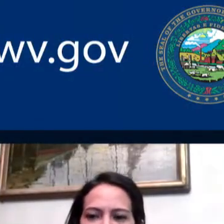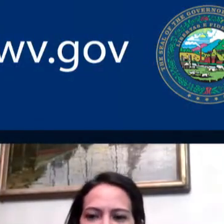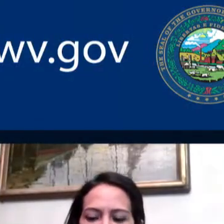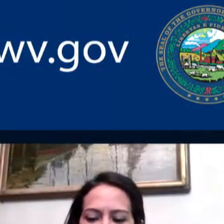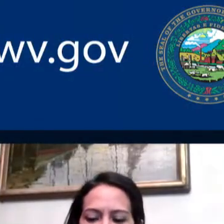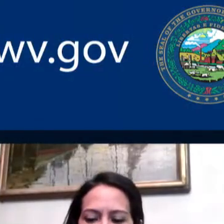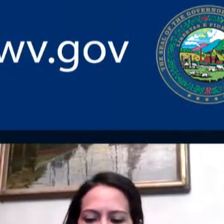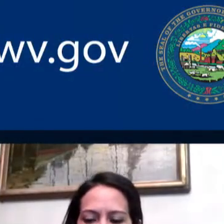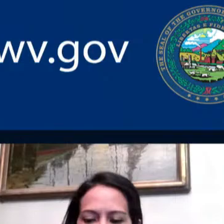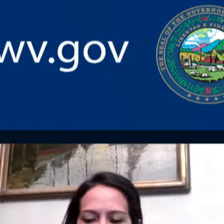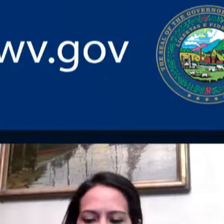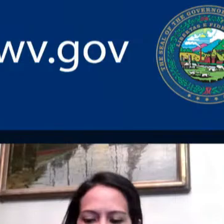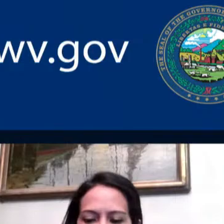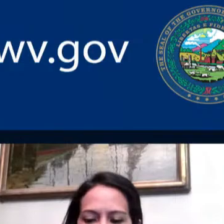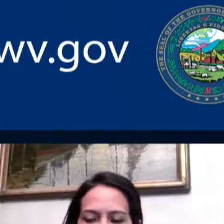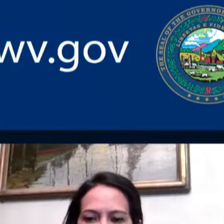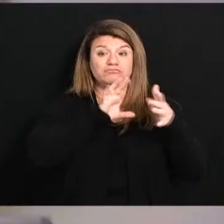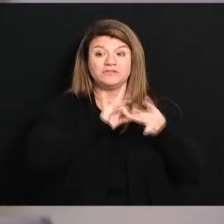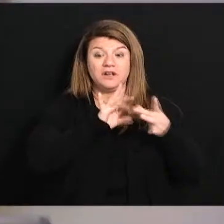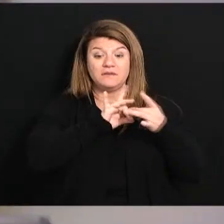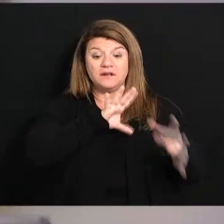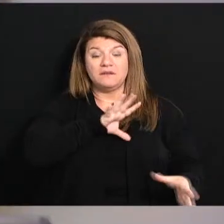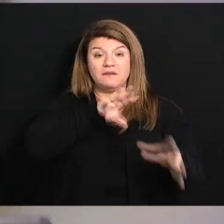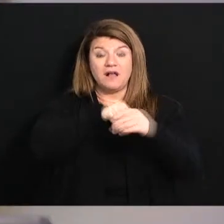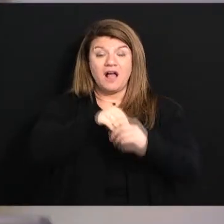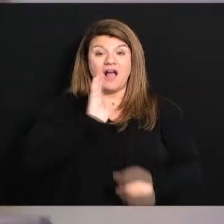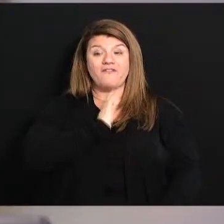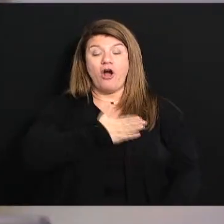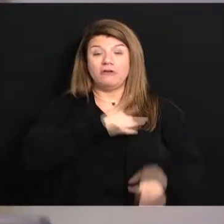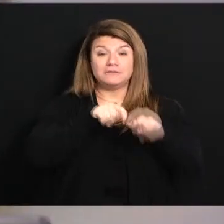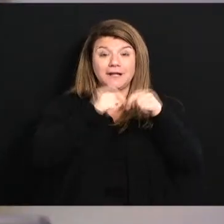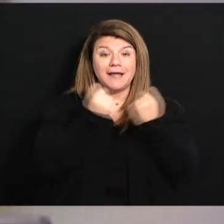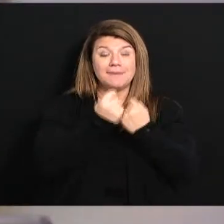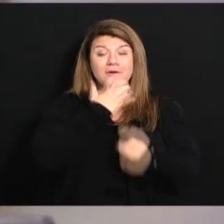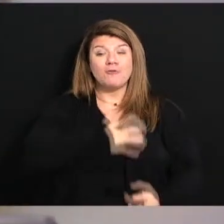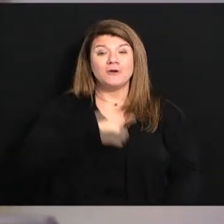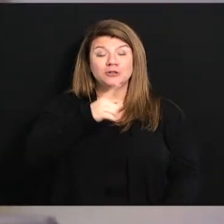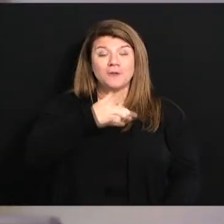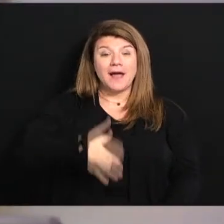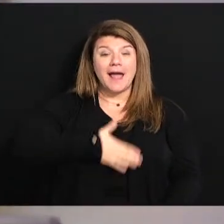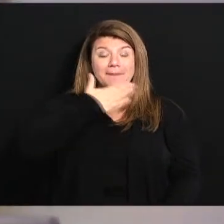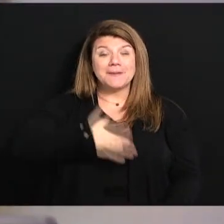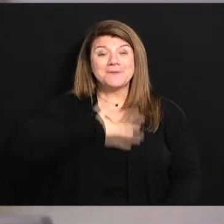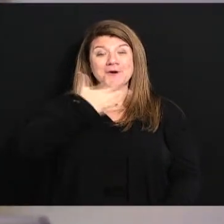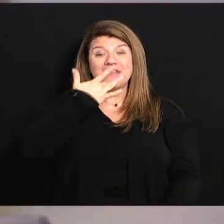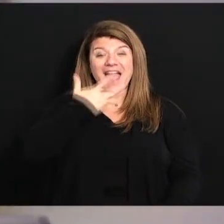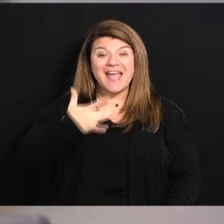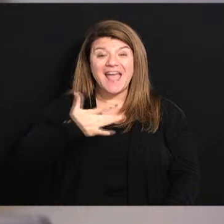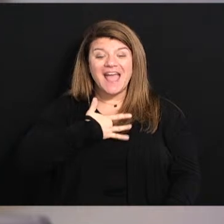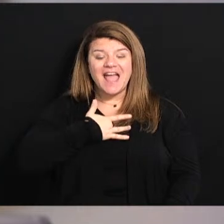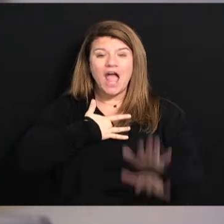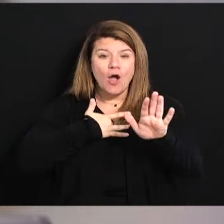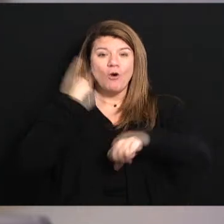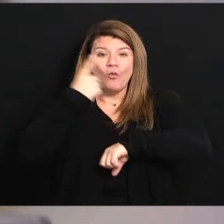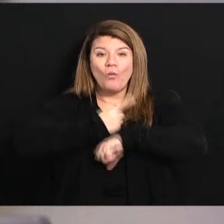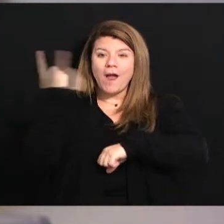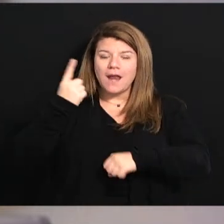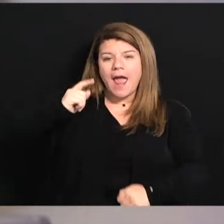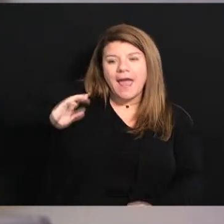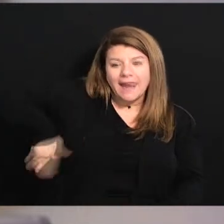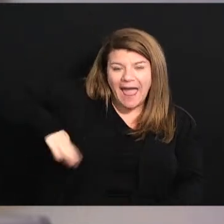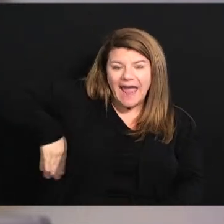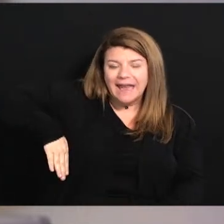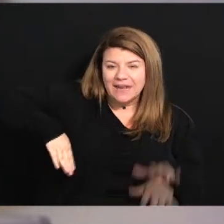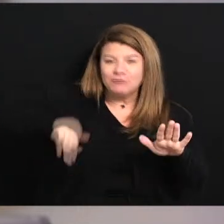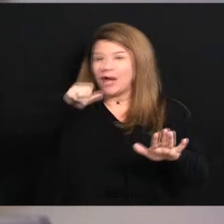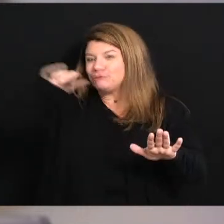The first thing I'd like to do on behalf of our leadership team is wish you, Governor, a happy birthday. Even though we're a day late, we very